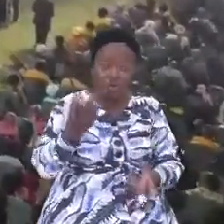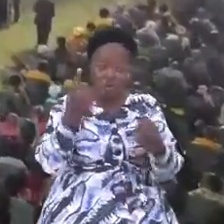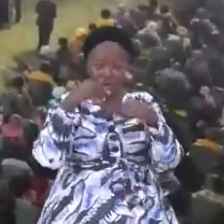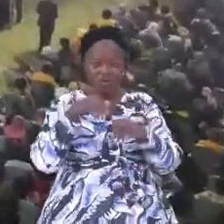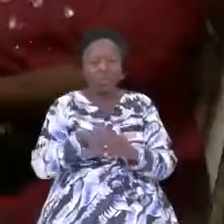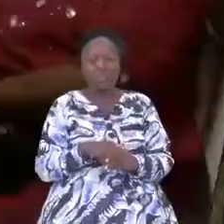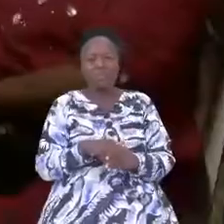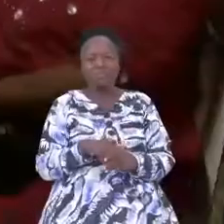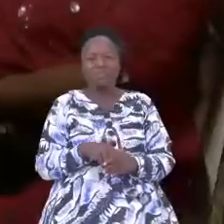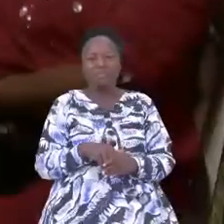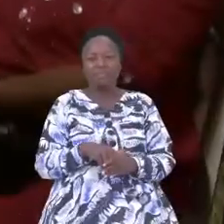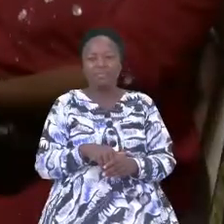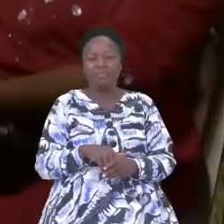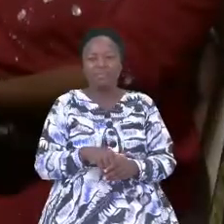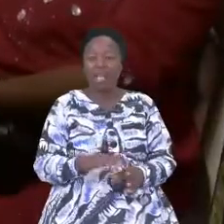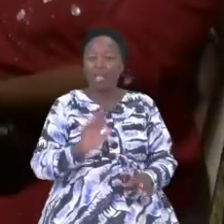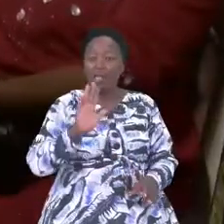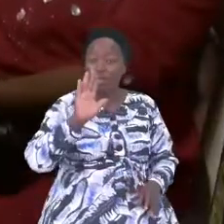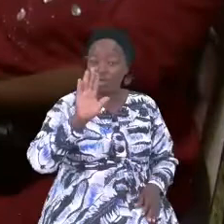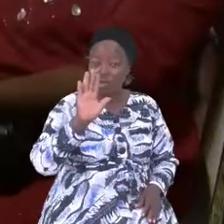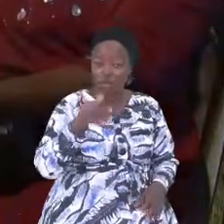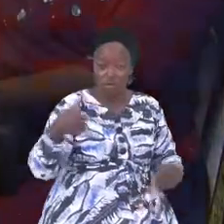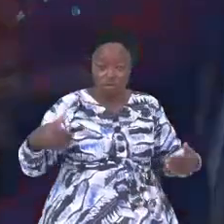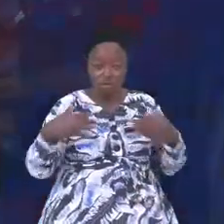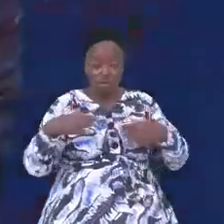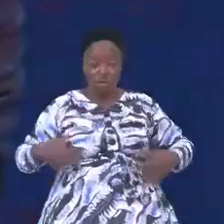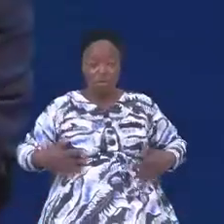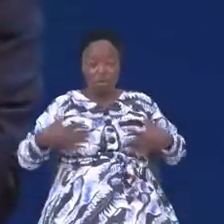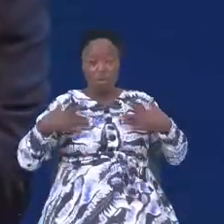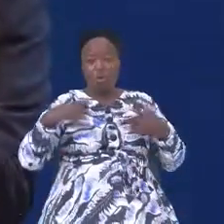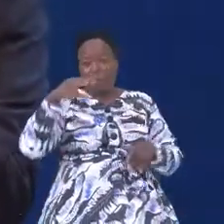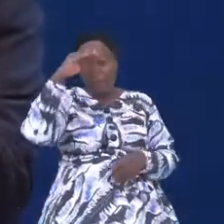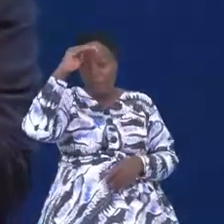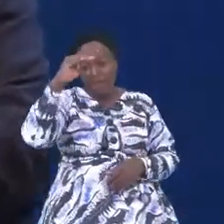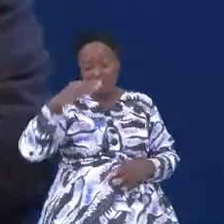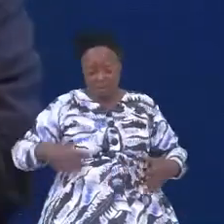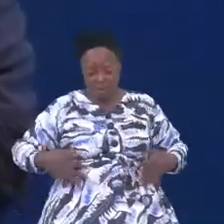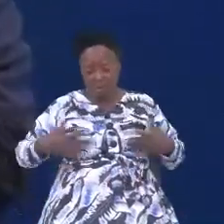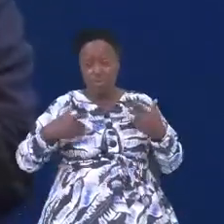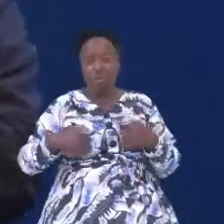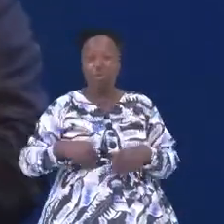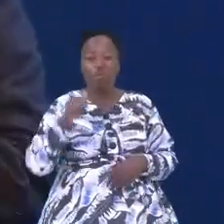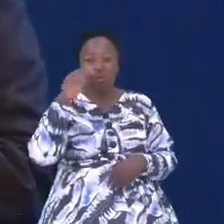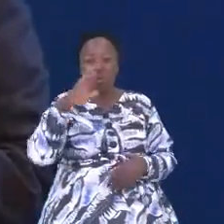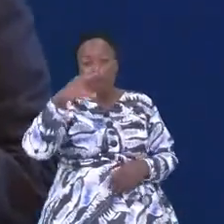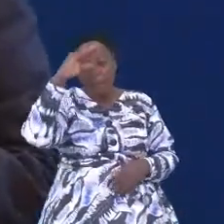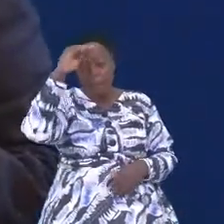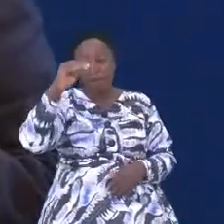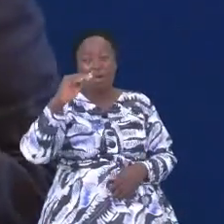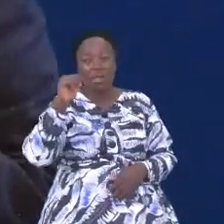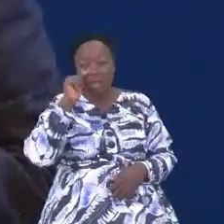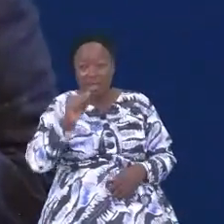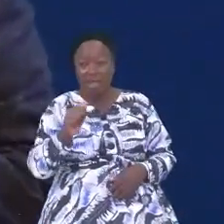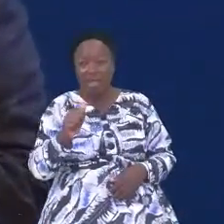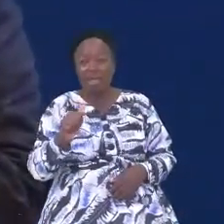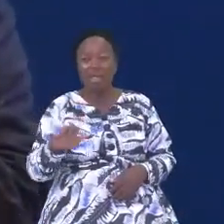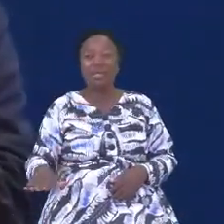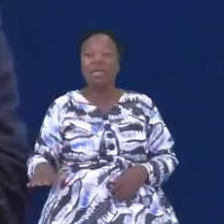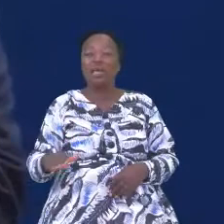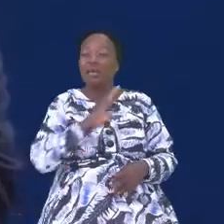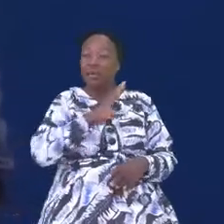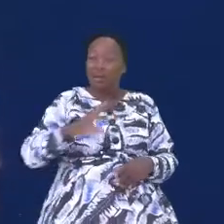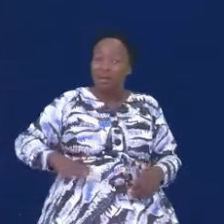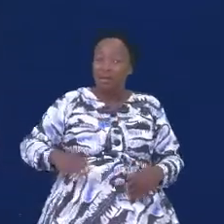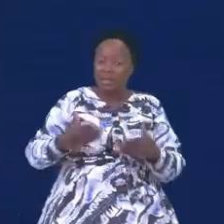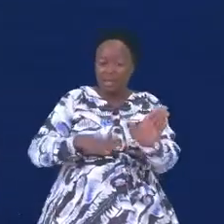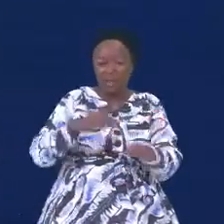welcoming. Young man, young woman, boy, girl, Christ died for you,